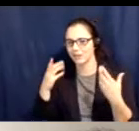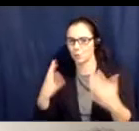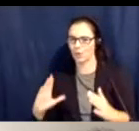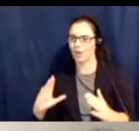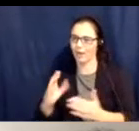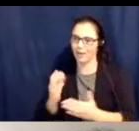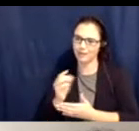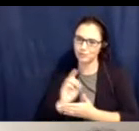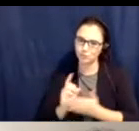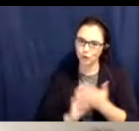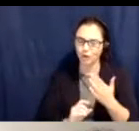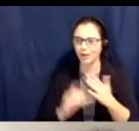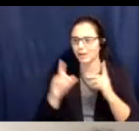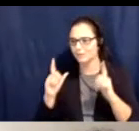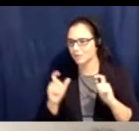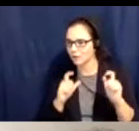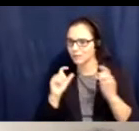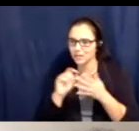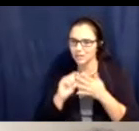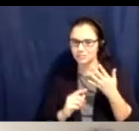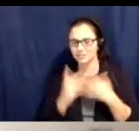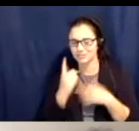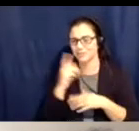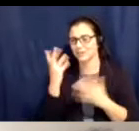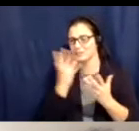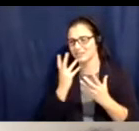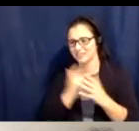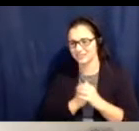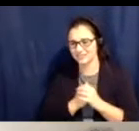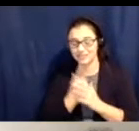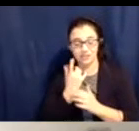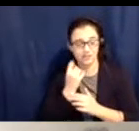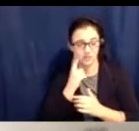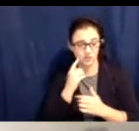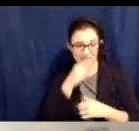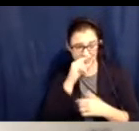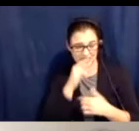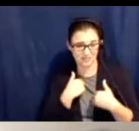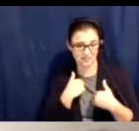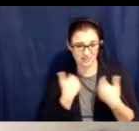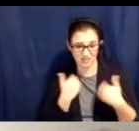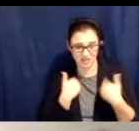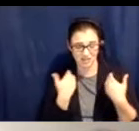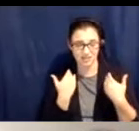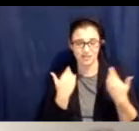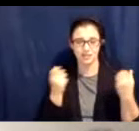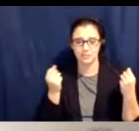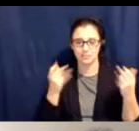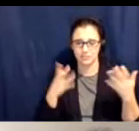incredible. it looks like for kids these young, it looks like a lot of these have